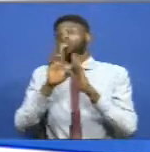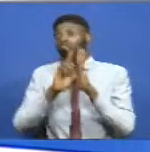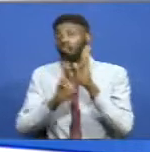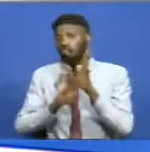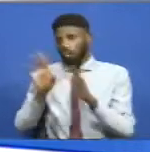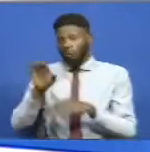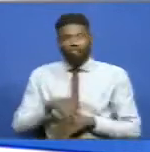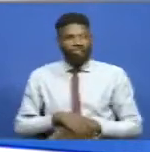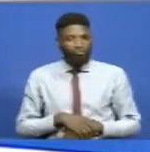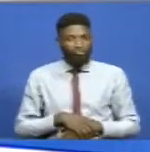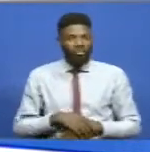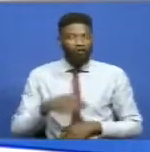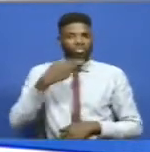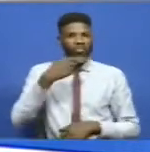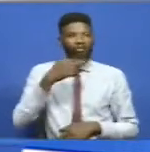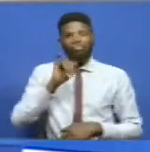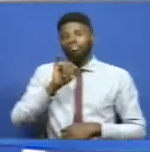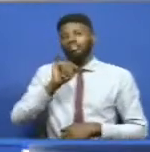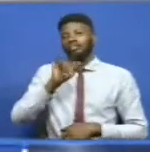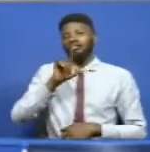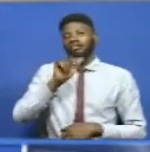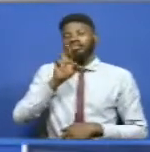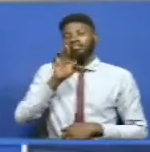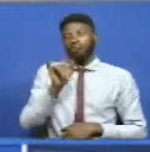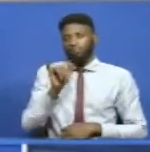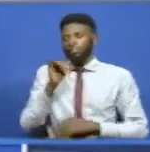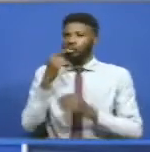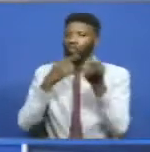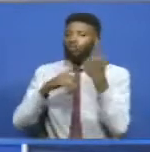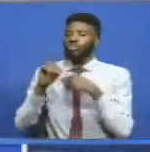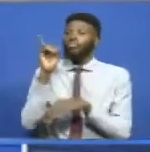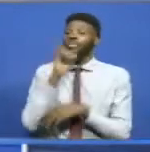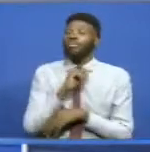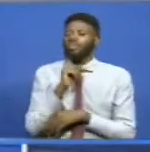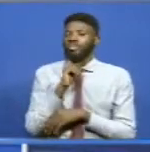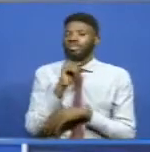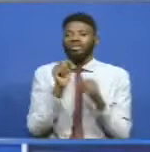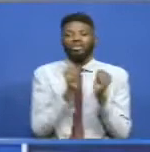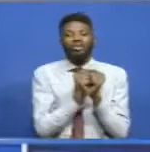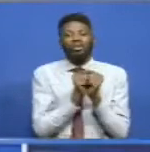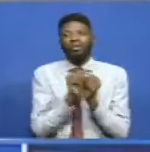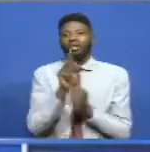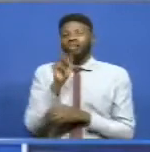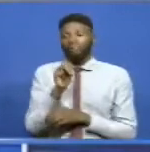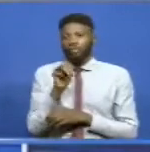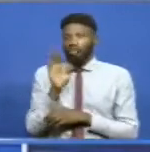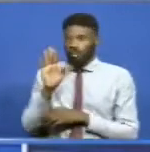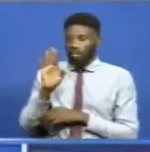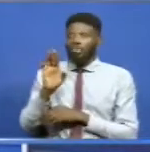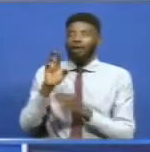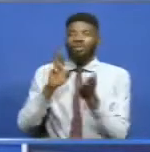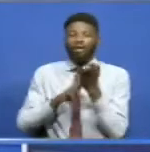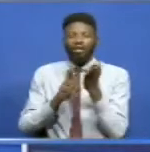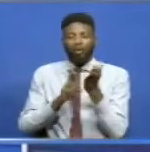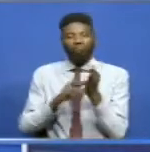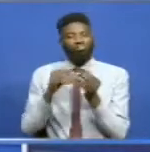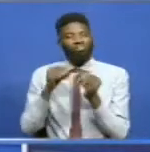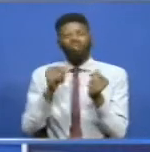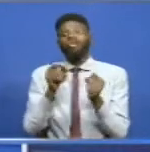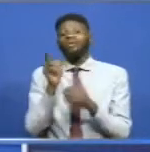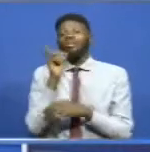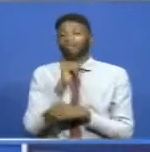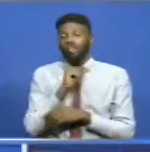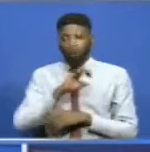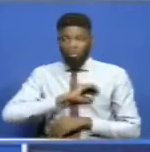Kipkoech today won the 10-kilometer beat your personal best Asics race in a personal best time of 27